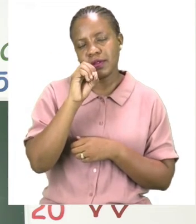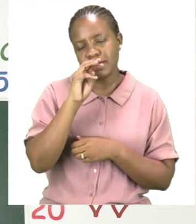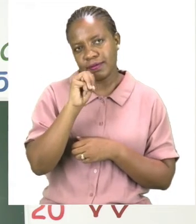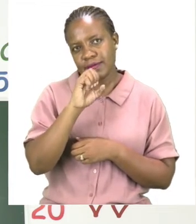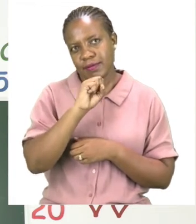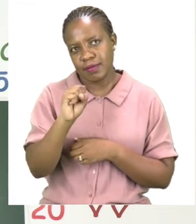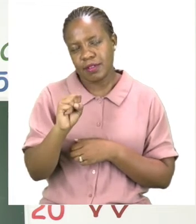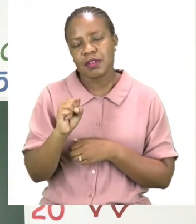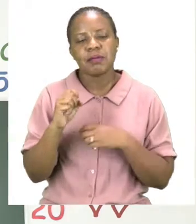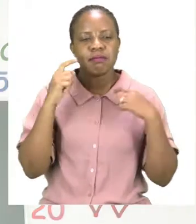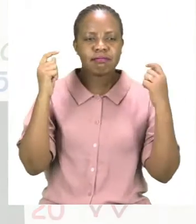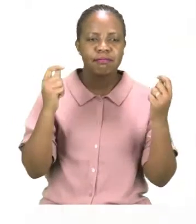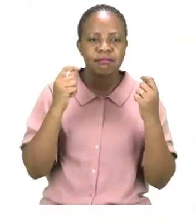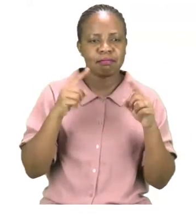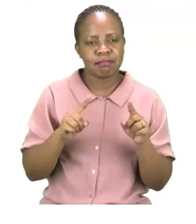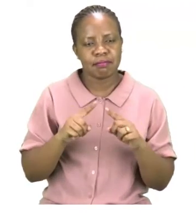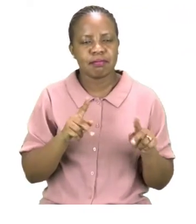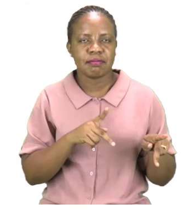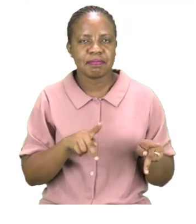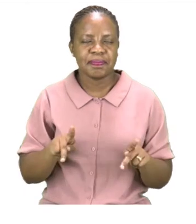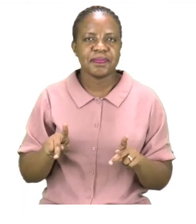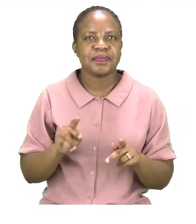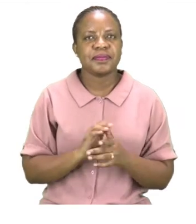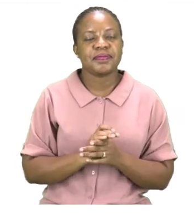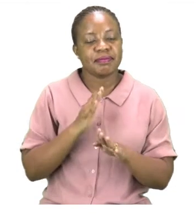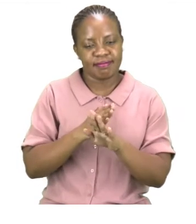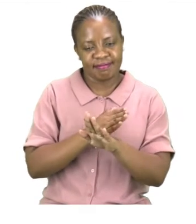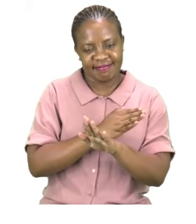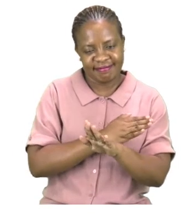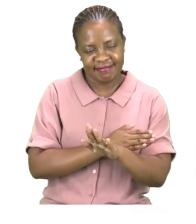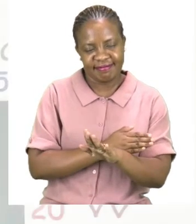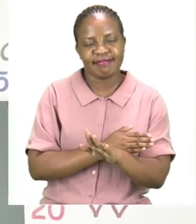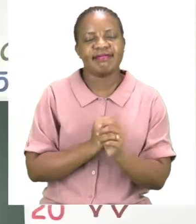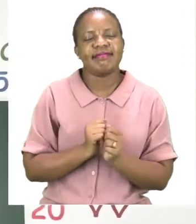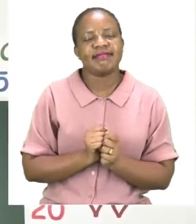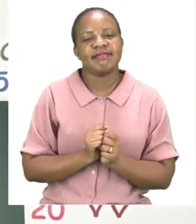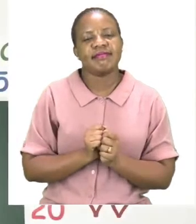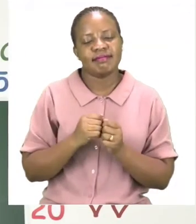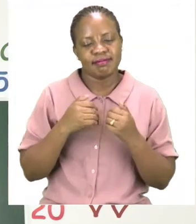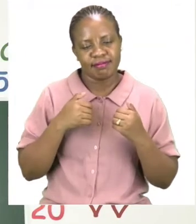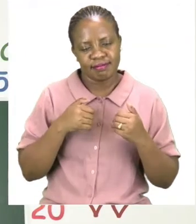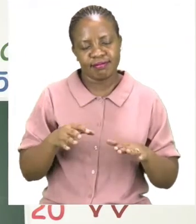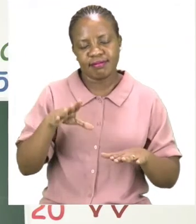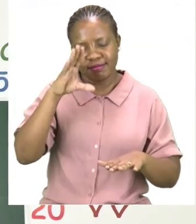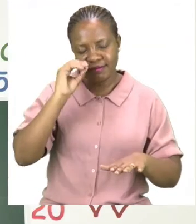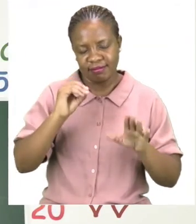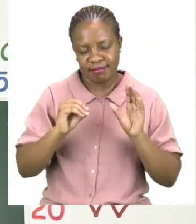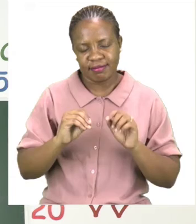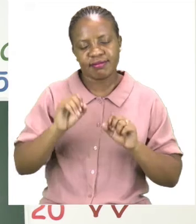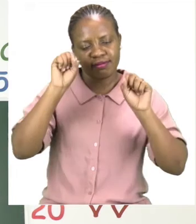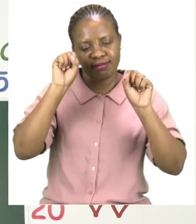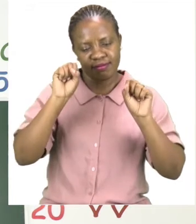and ceremonies. And before we do any lessons, boys and girls, we must